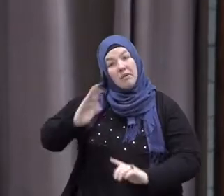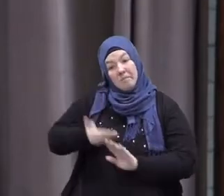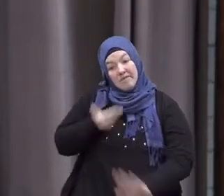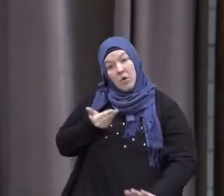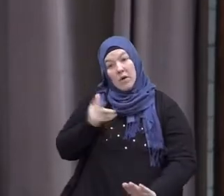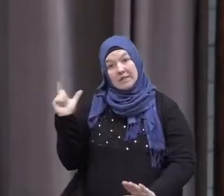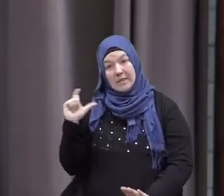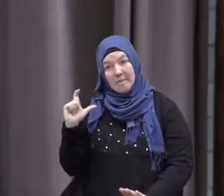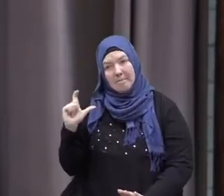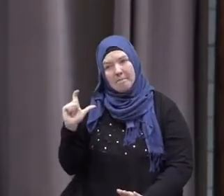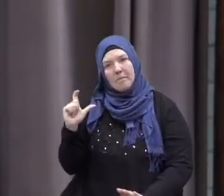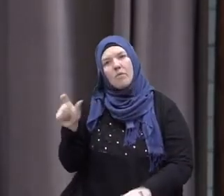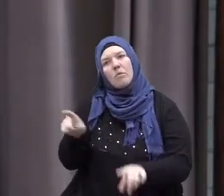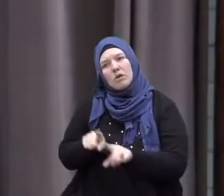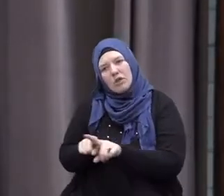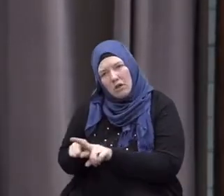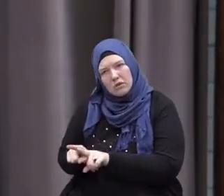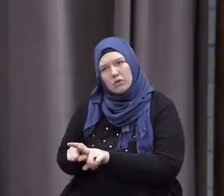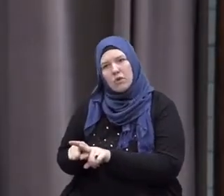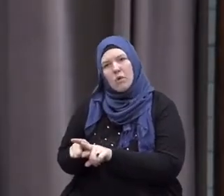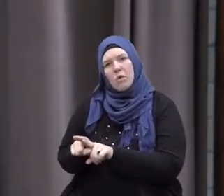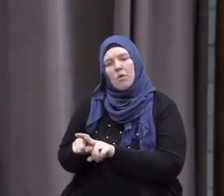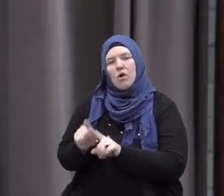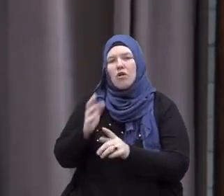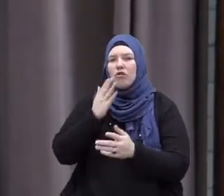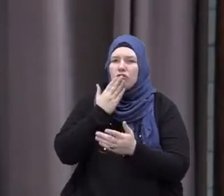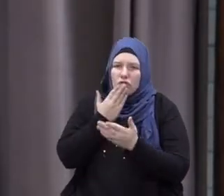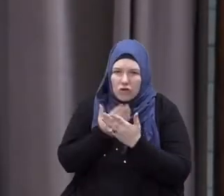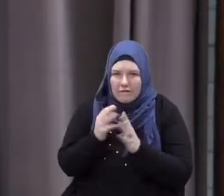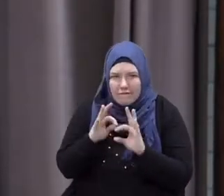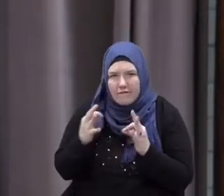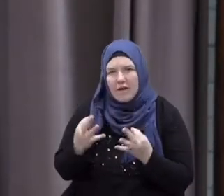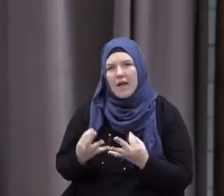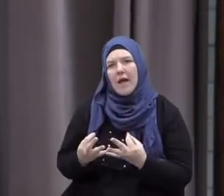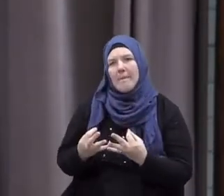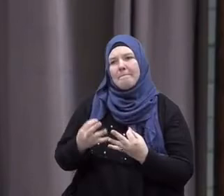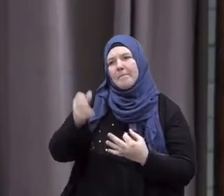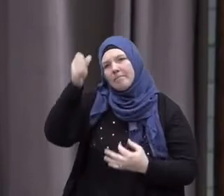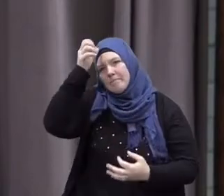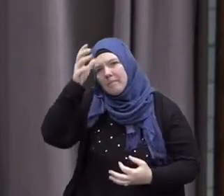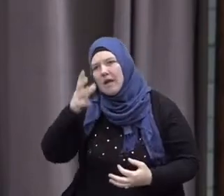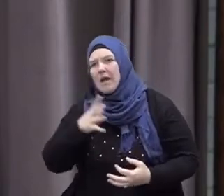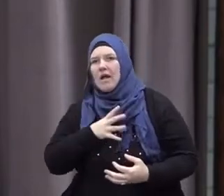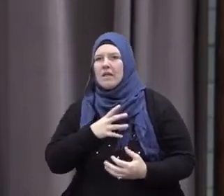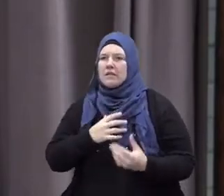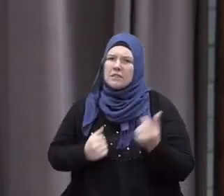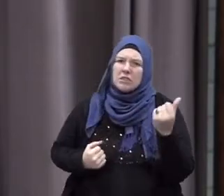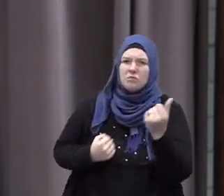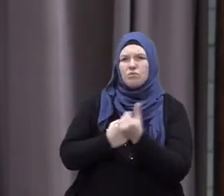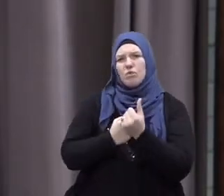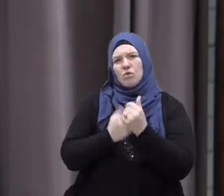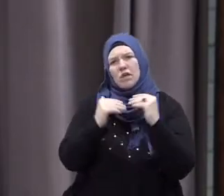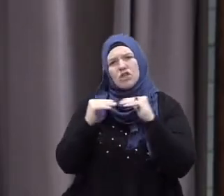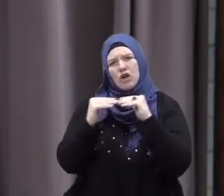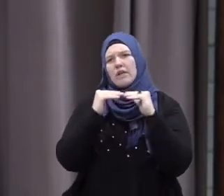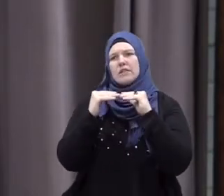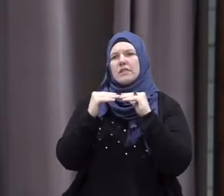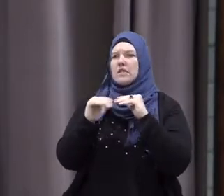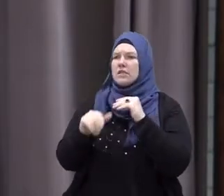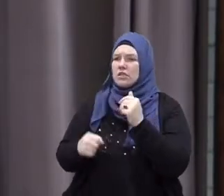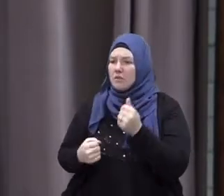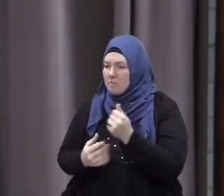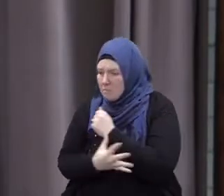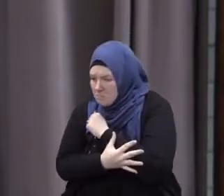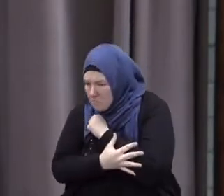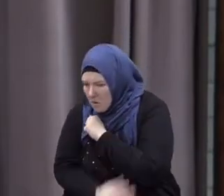also al-muru'ah, wa-shahama, manliness, and standing up for justice, supporting